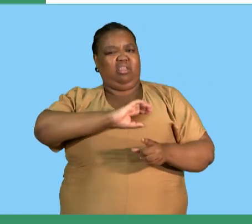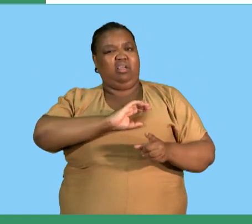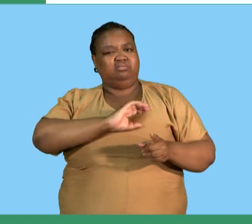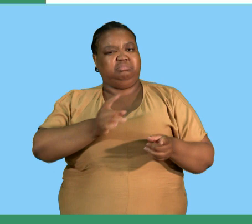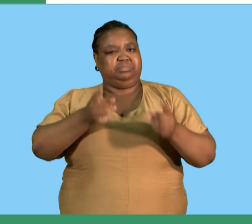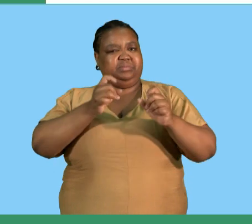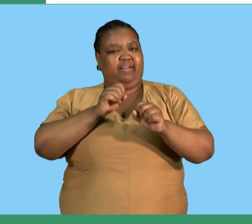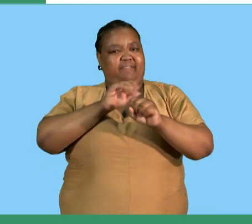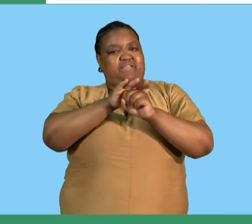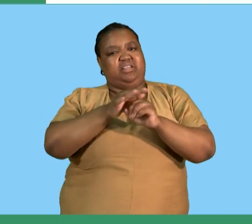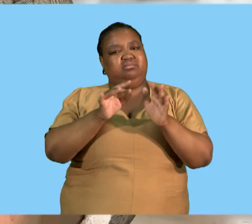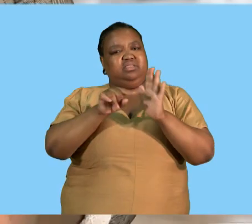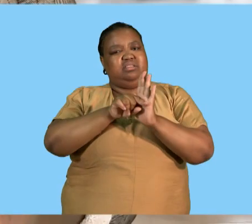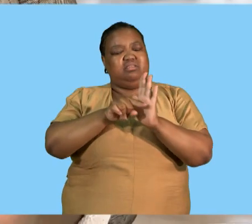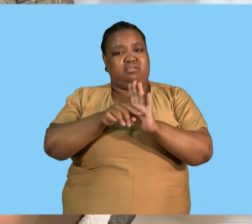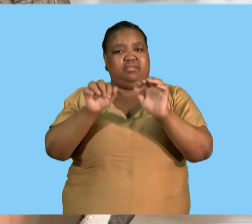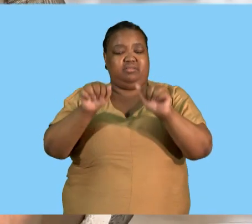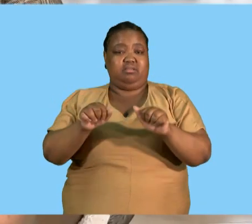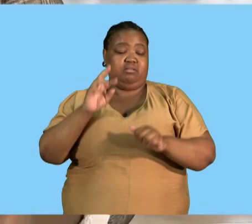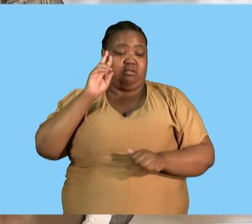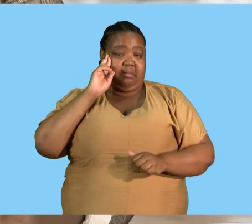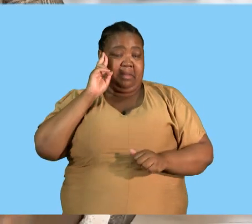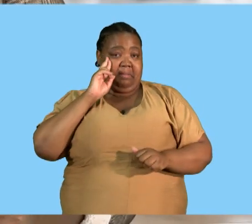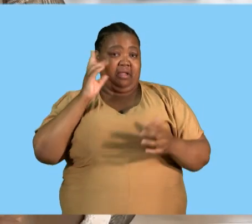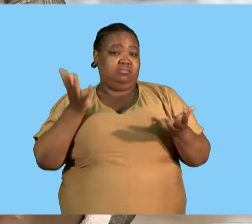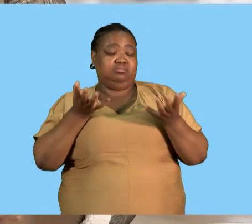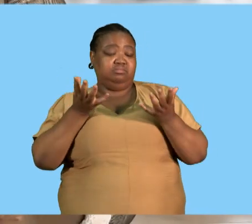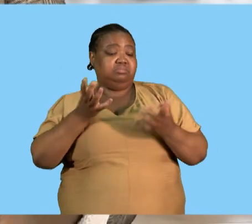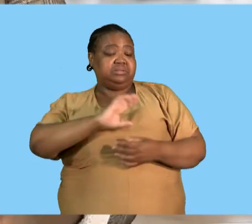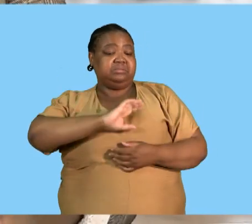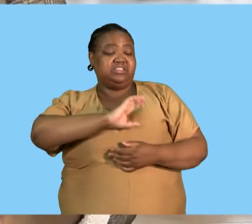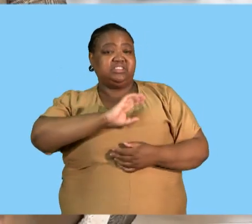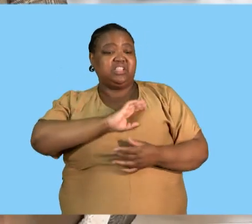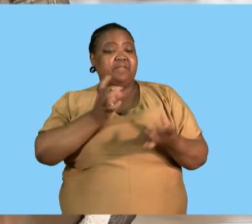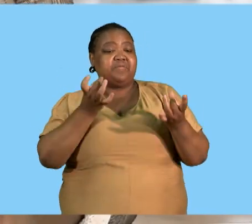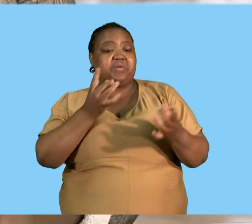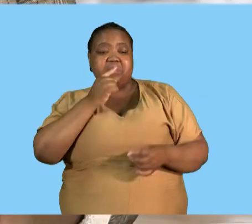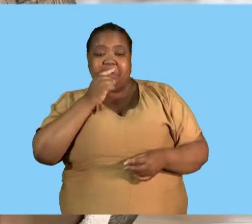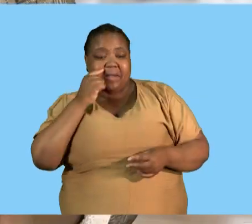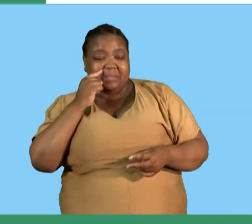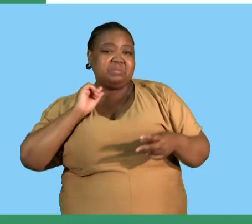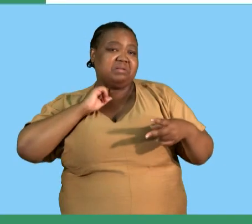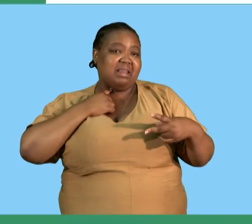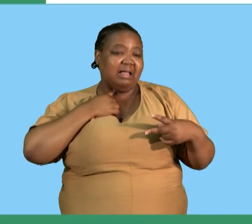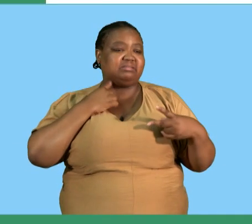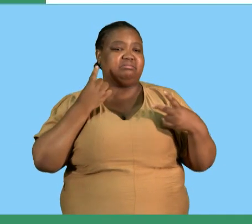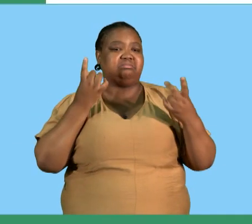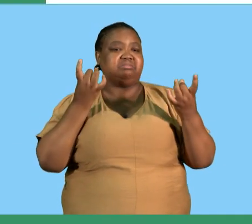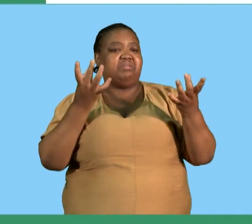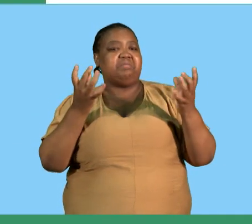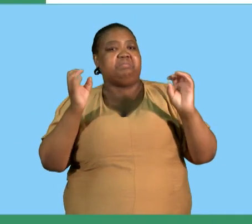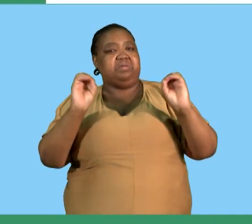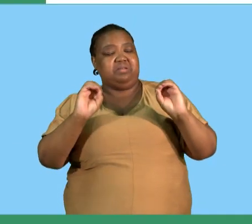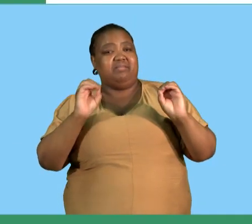to consumers. Remember, you're unfair, you are giving them deceptive names and all that. The use of false or